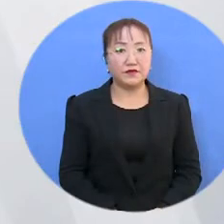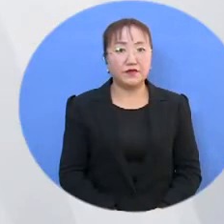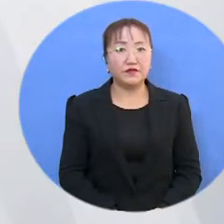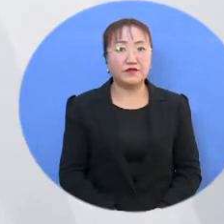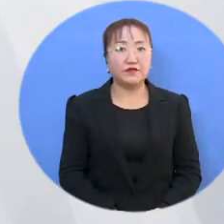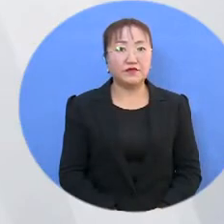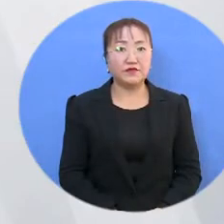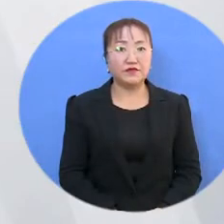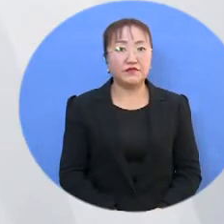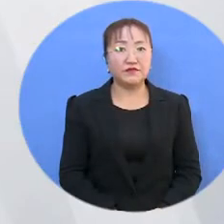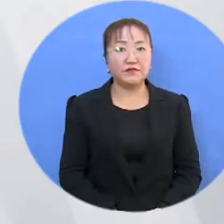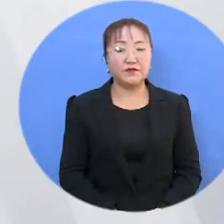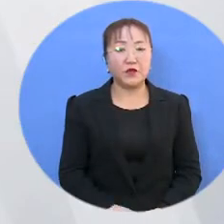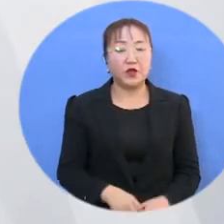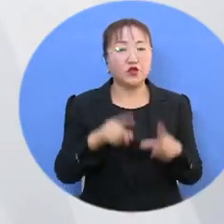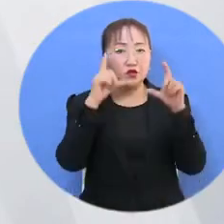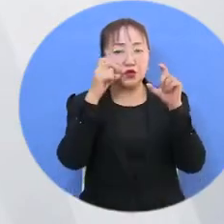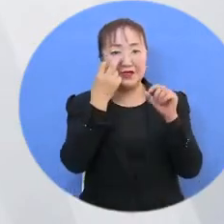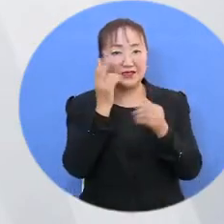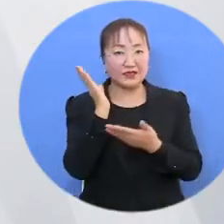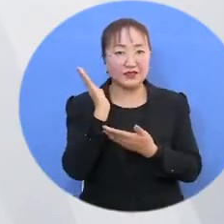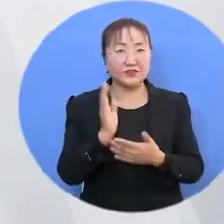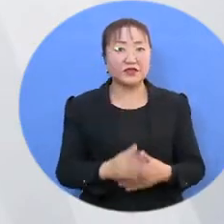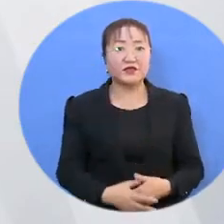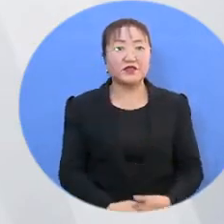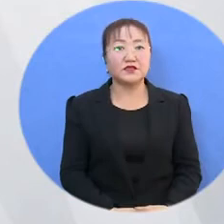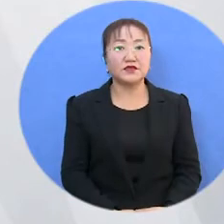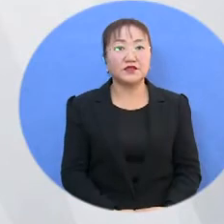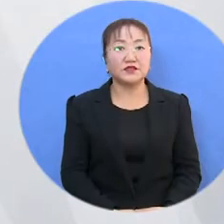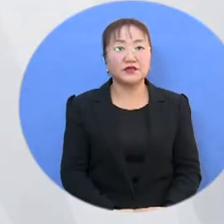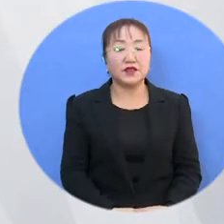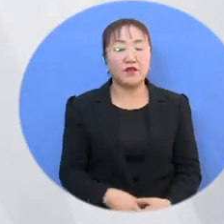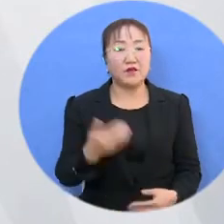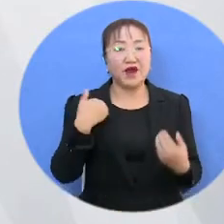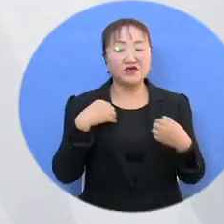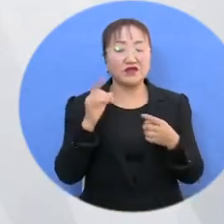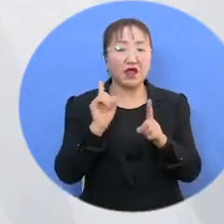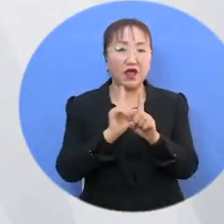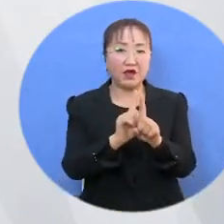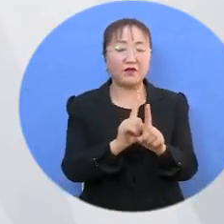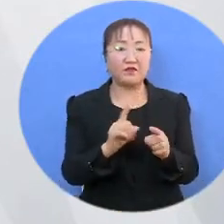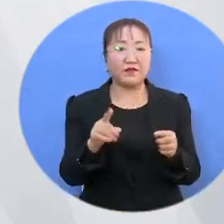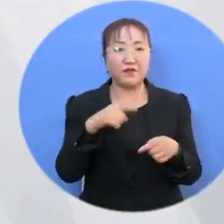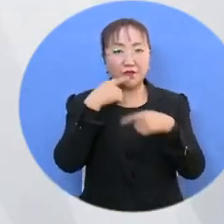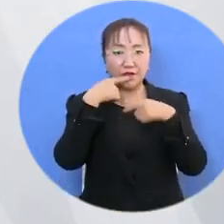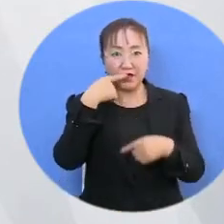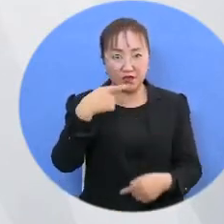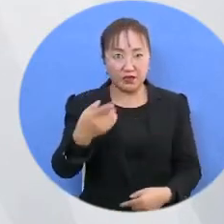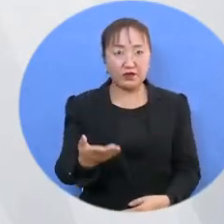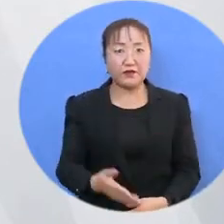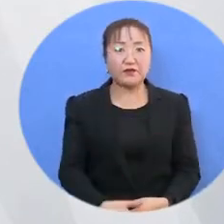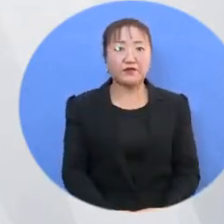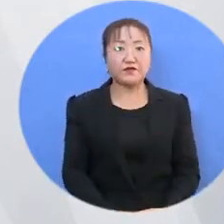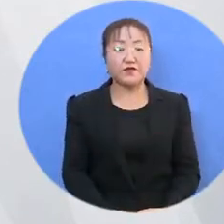Okay, please look at the picture. Please repeat after me. Height.